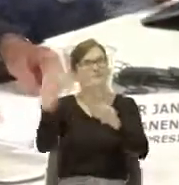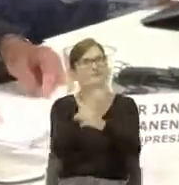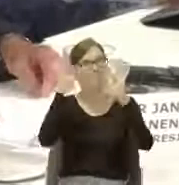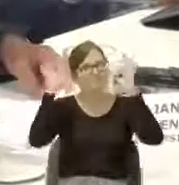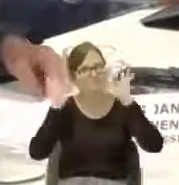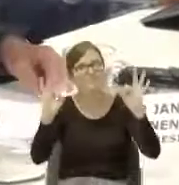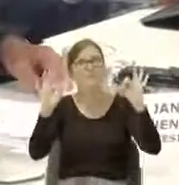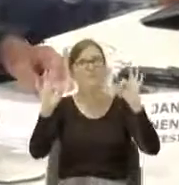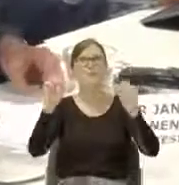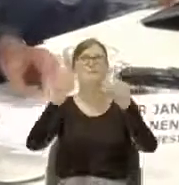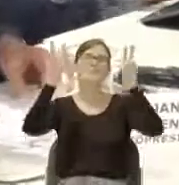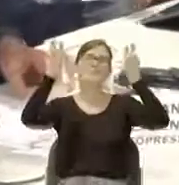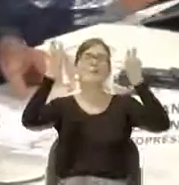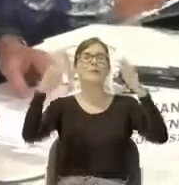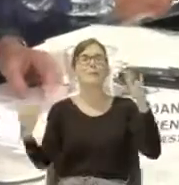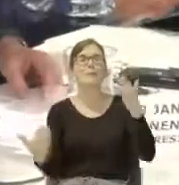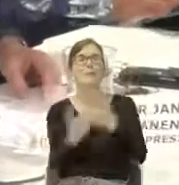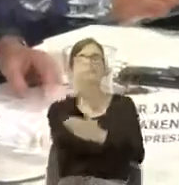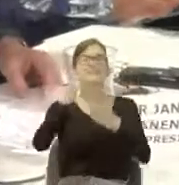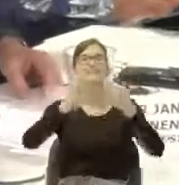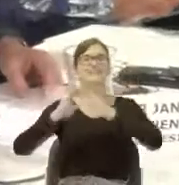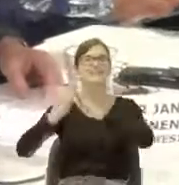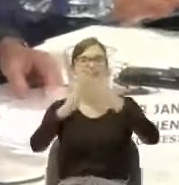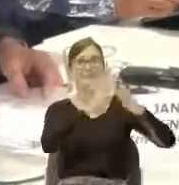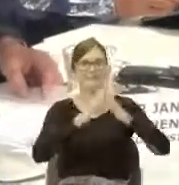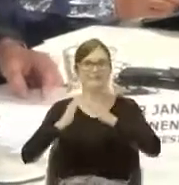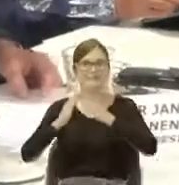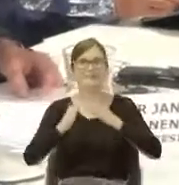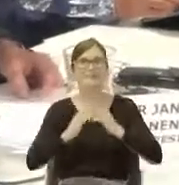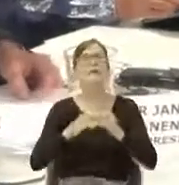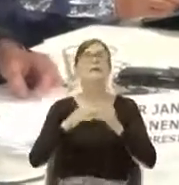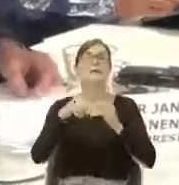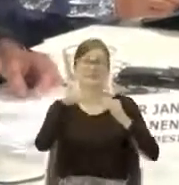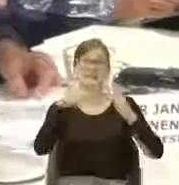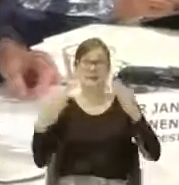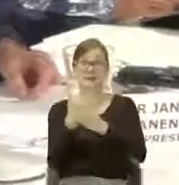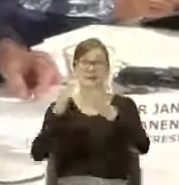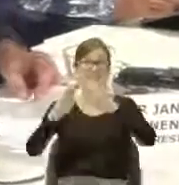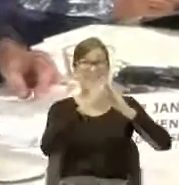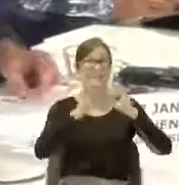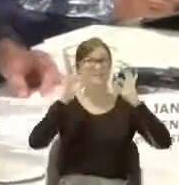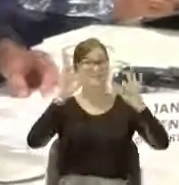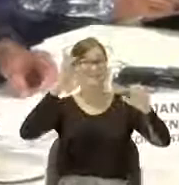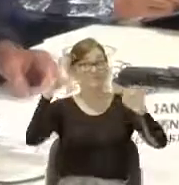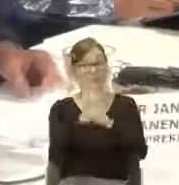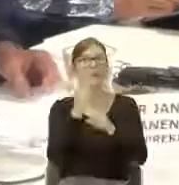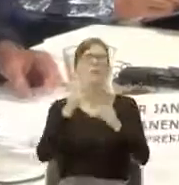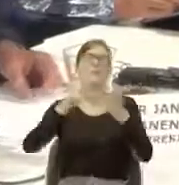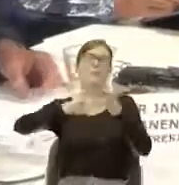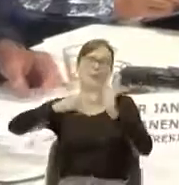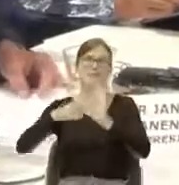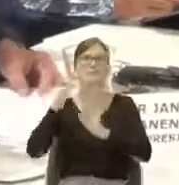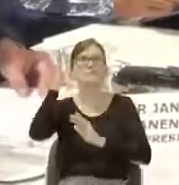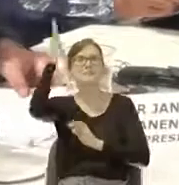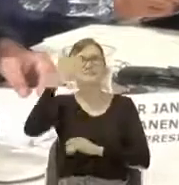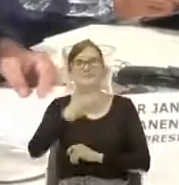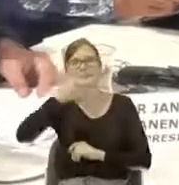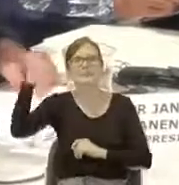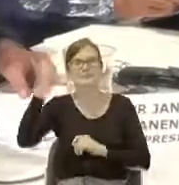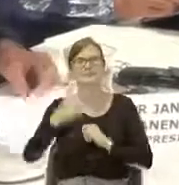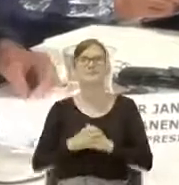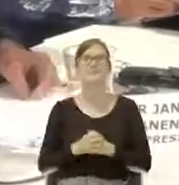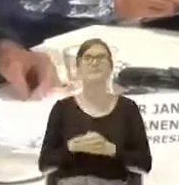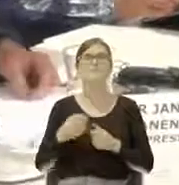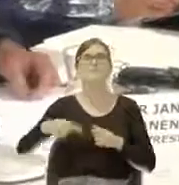want. For that, we need structural conversation between all actors. We need an